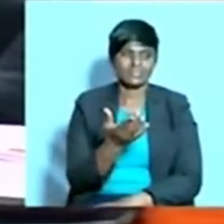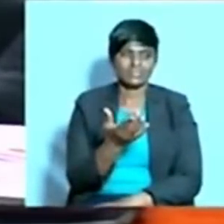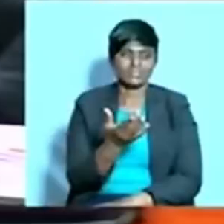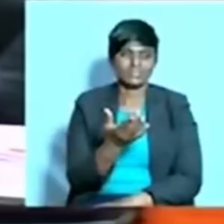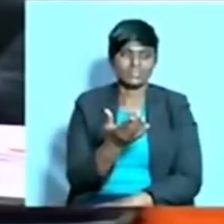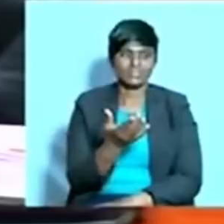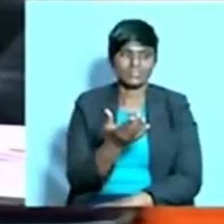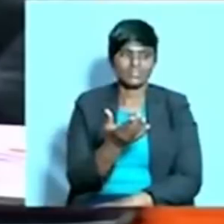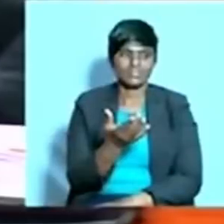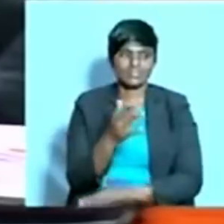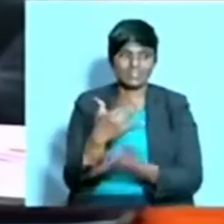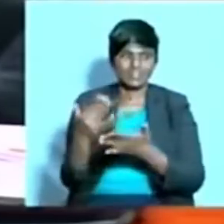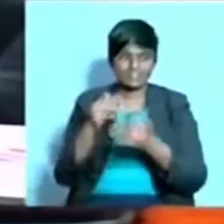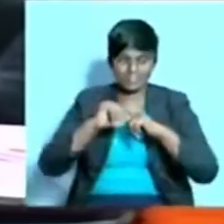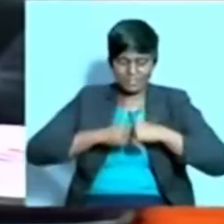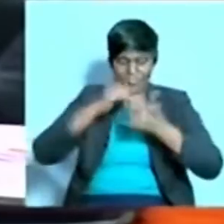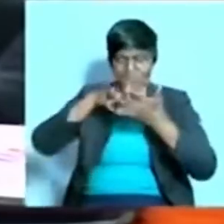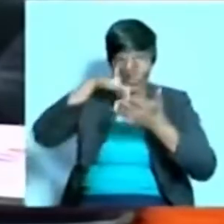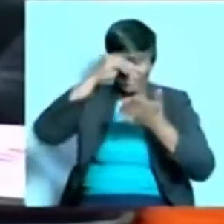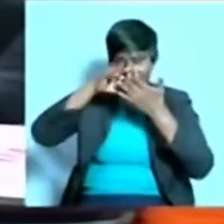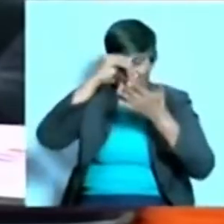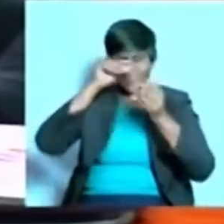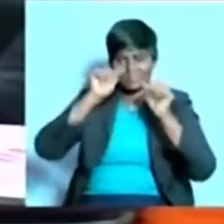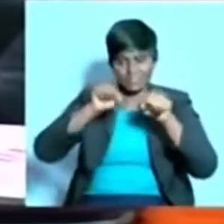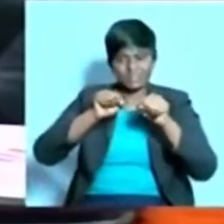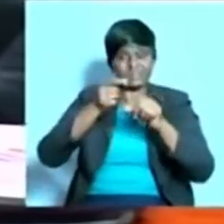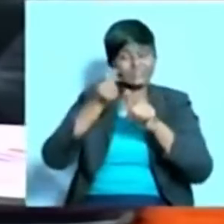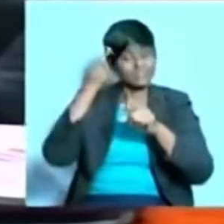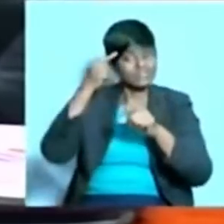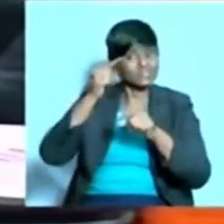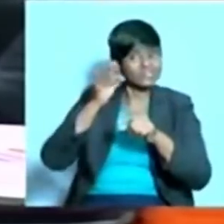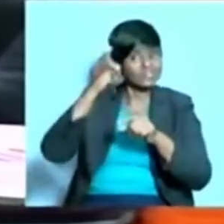It's something that we can learn from for the future.